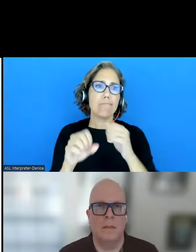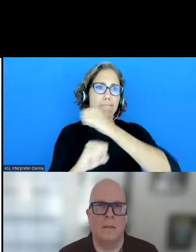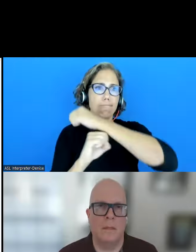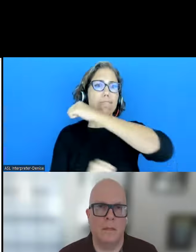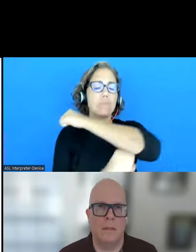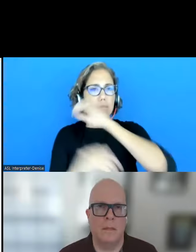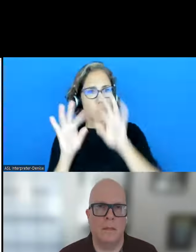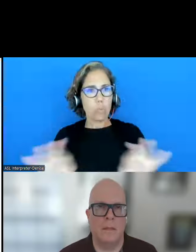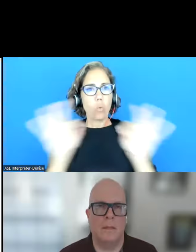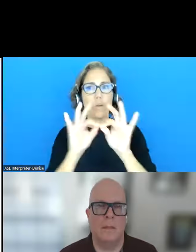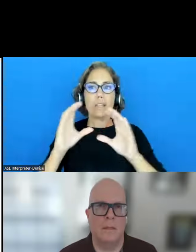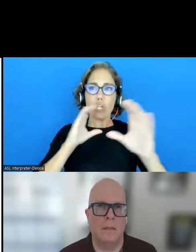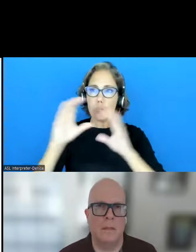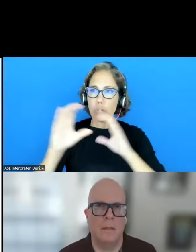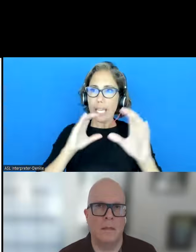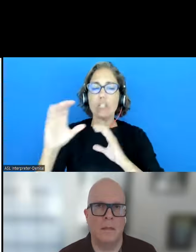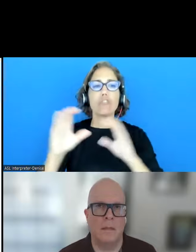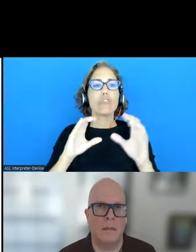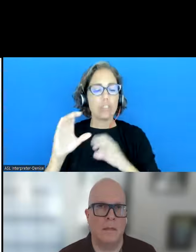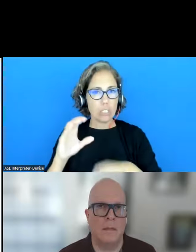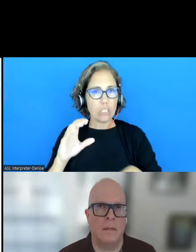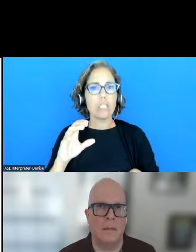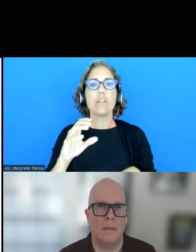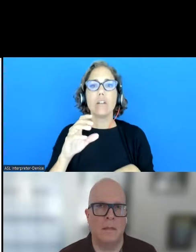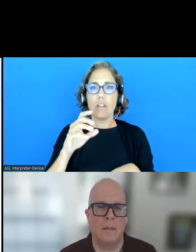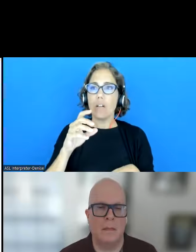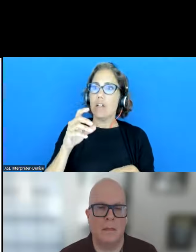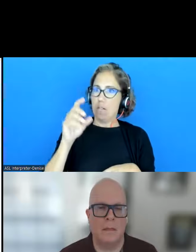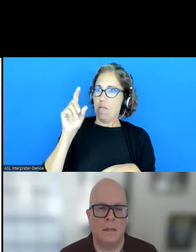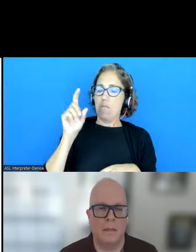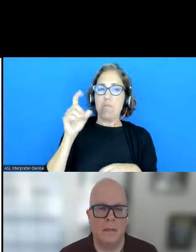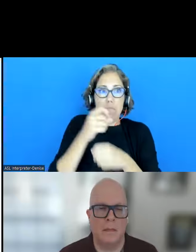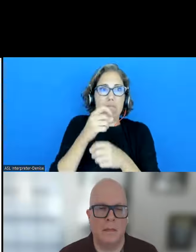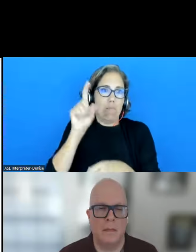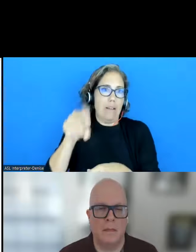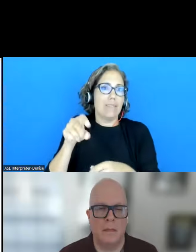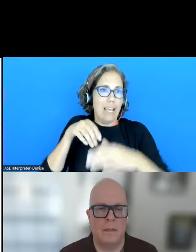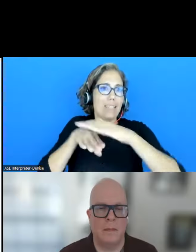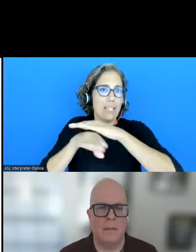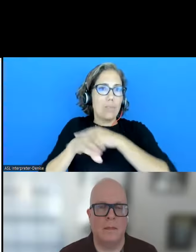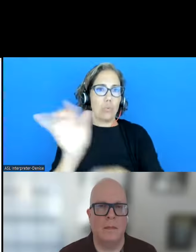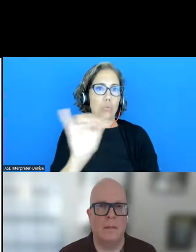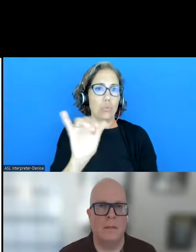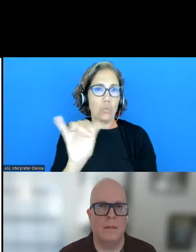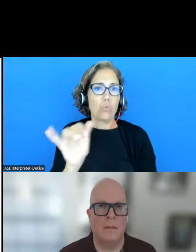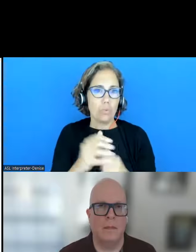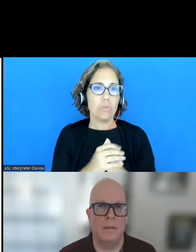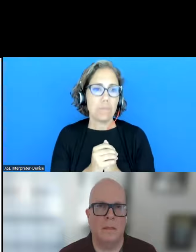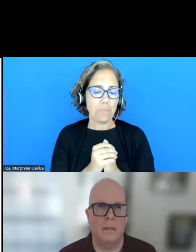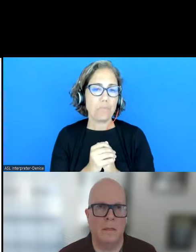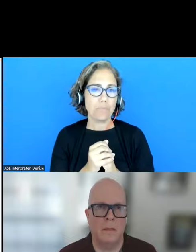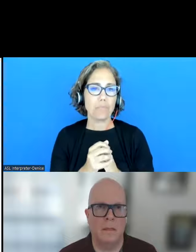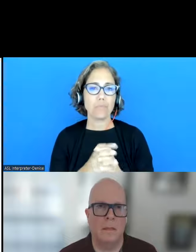which obviously should result into an accessible communication, it should be also a crucial aspect.